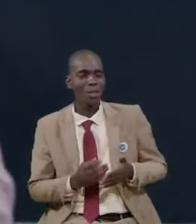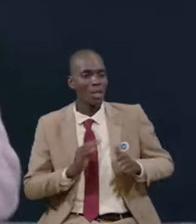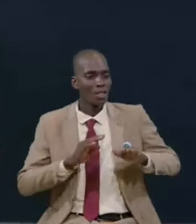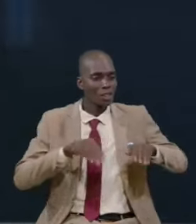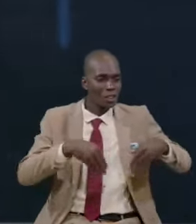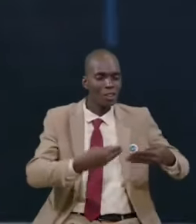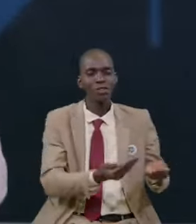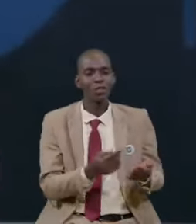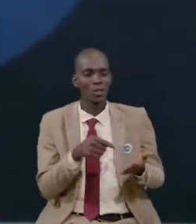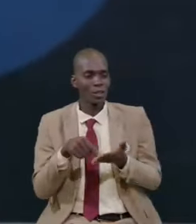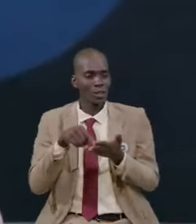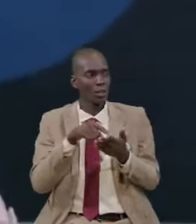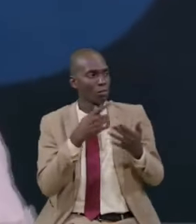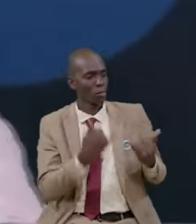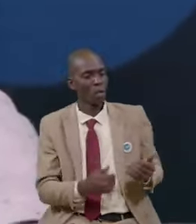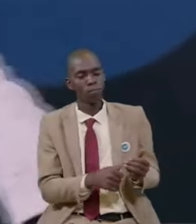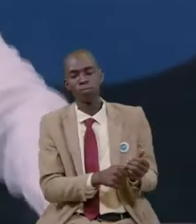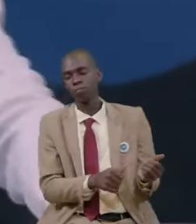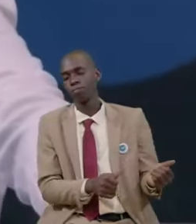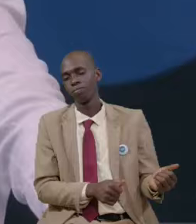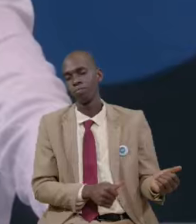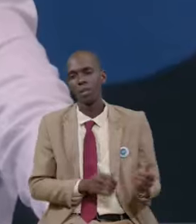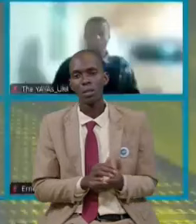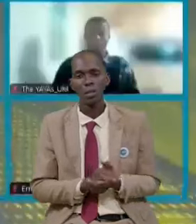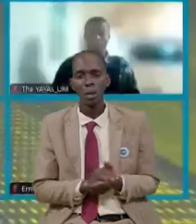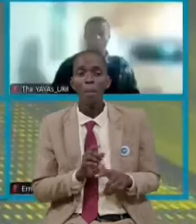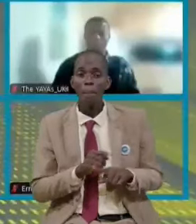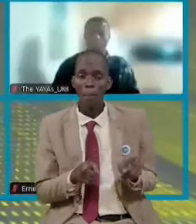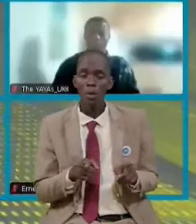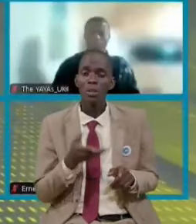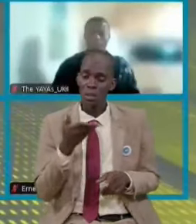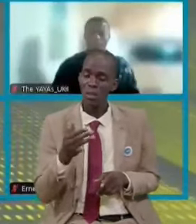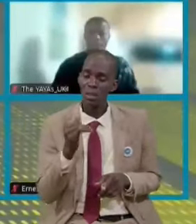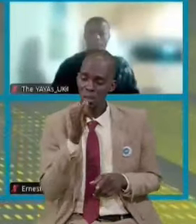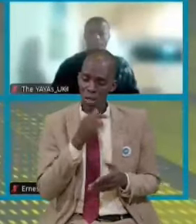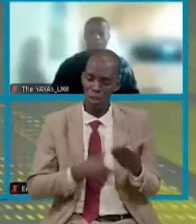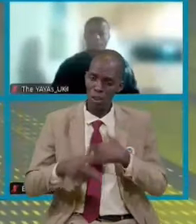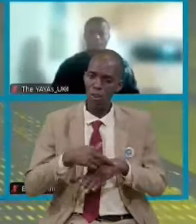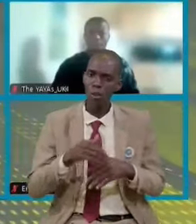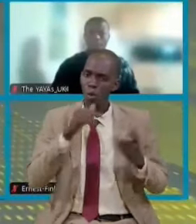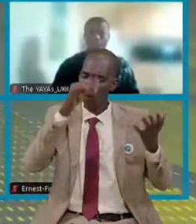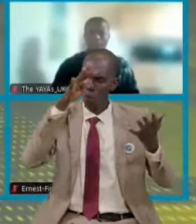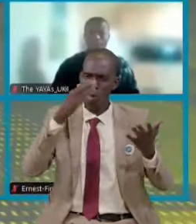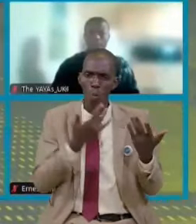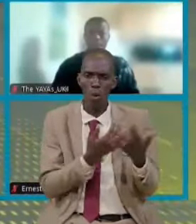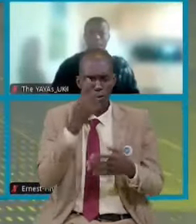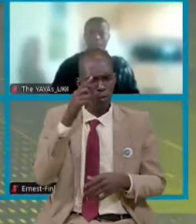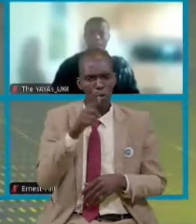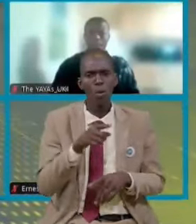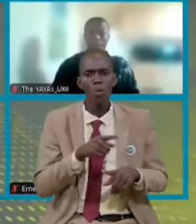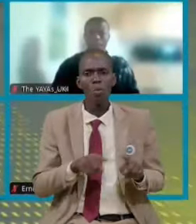are backsliding, but there's restoration waiting for you. But fear is what hinders people. What's